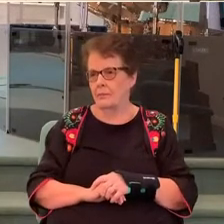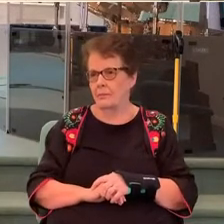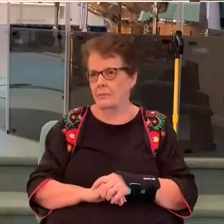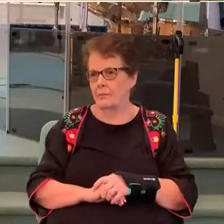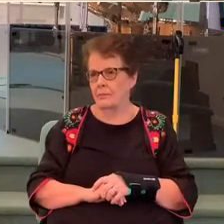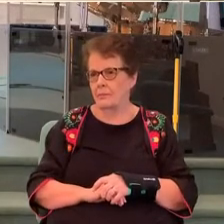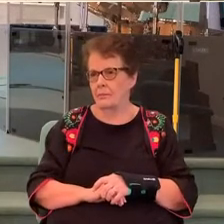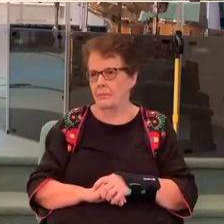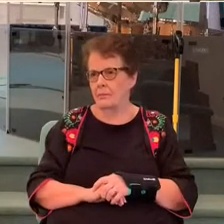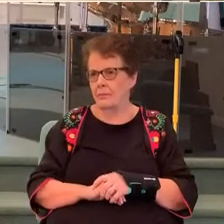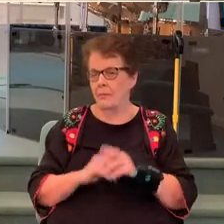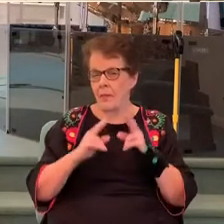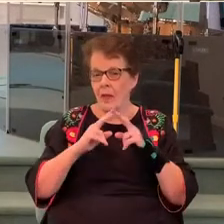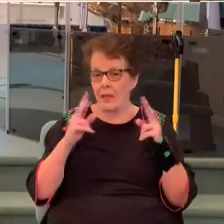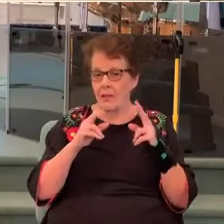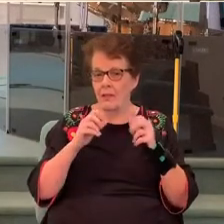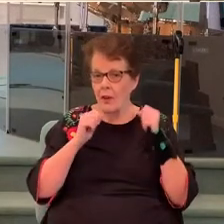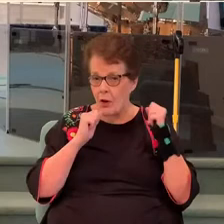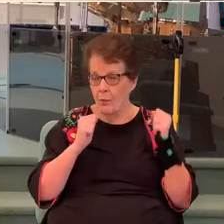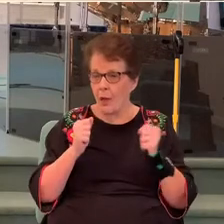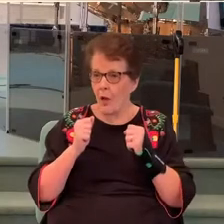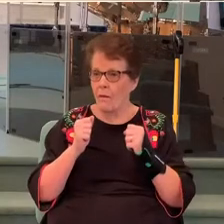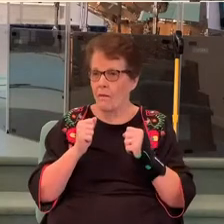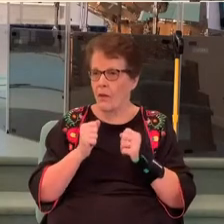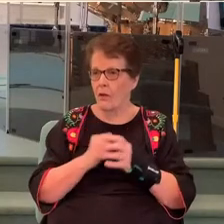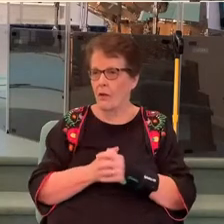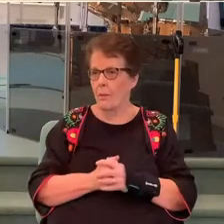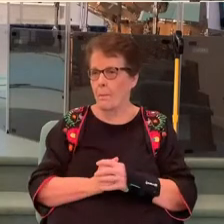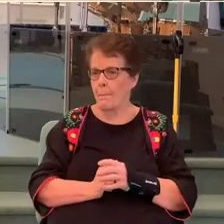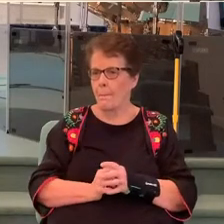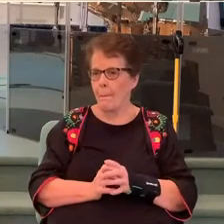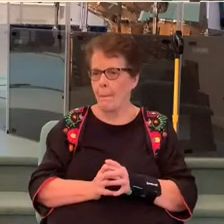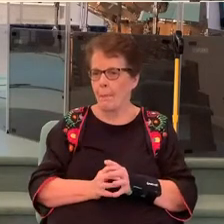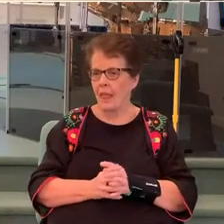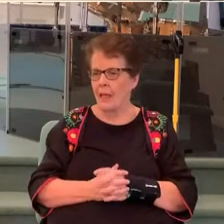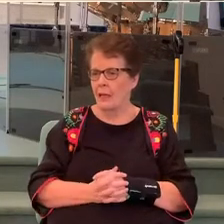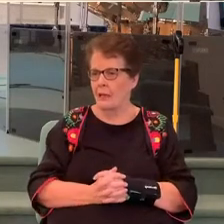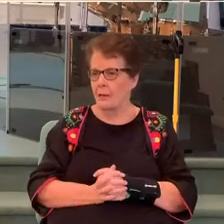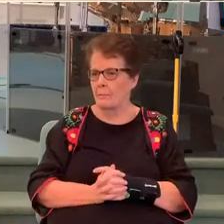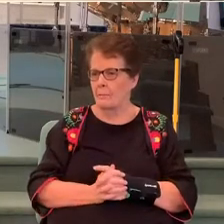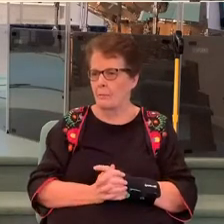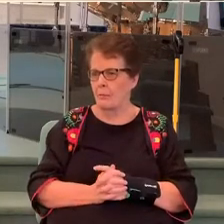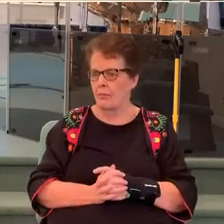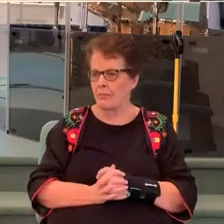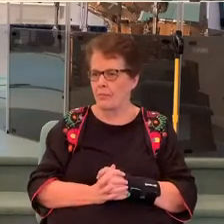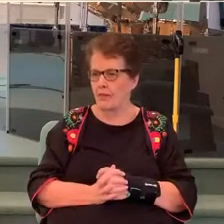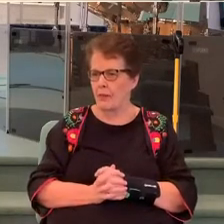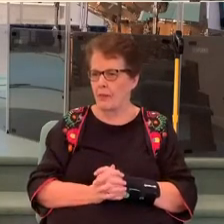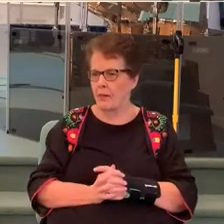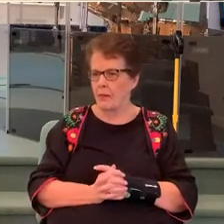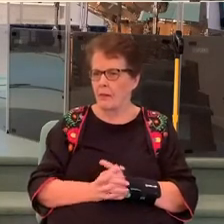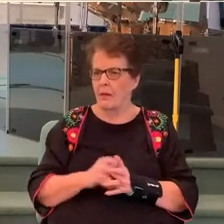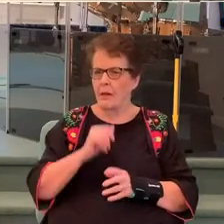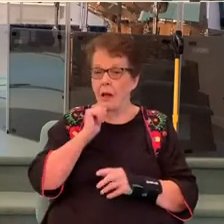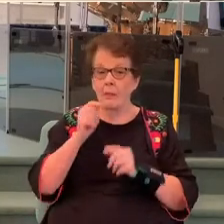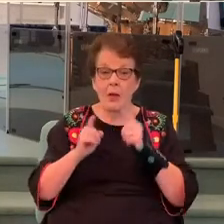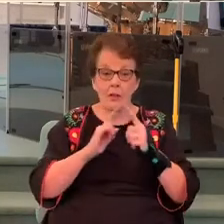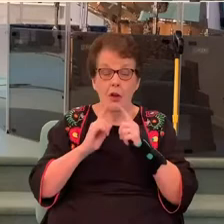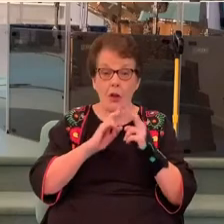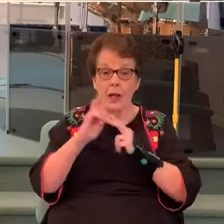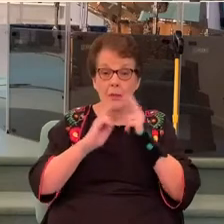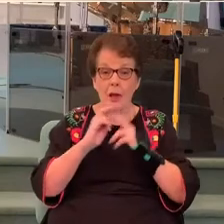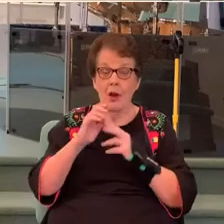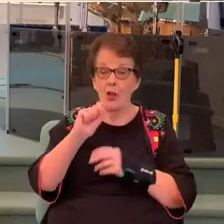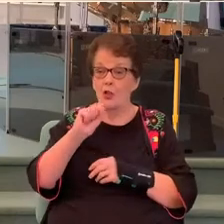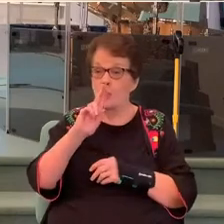is very powerful, very effective. This is not talking about some sort of a super saint. At